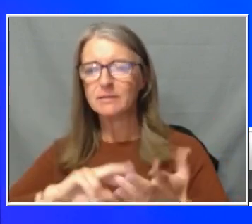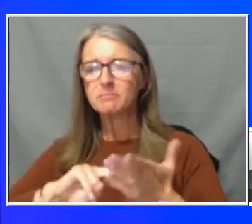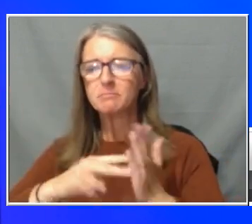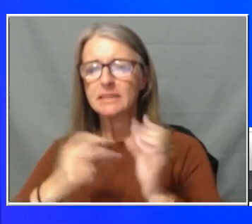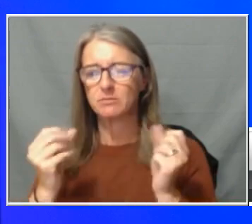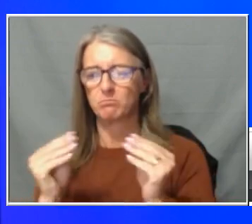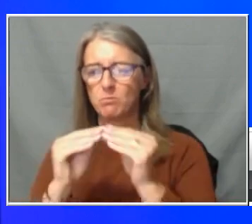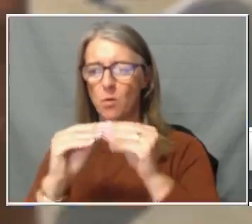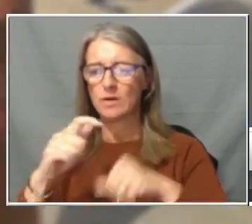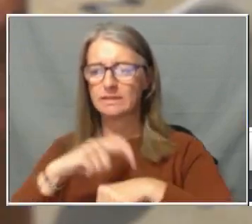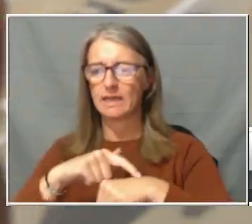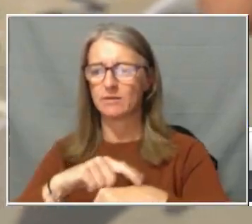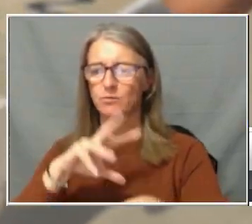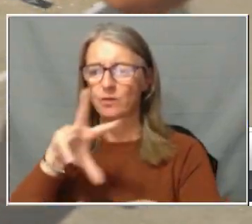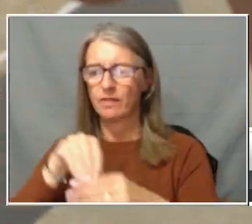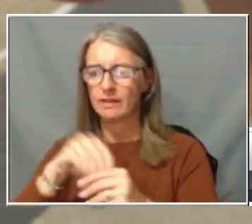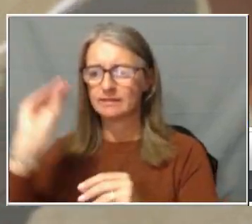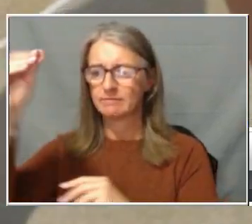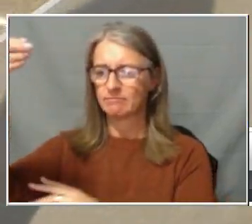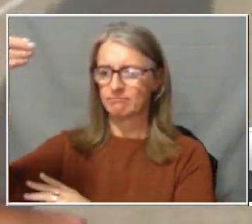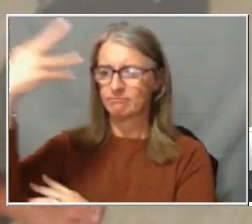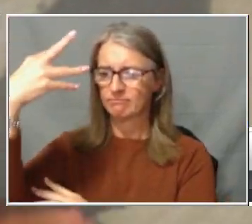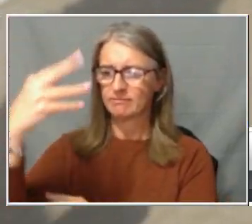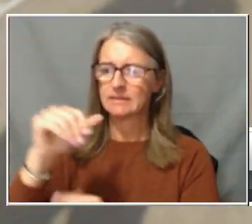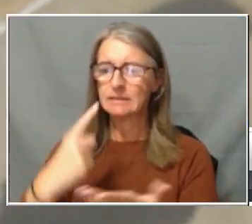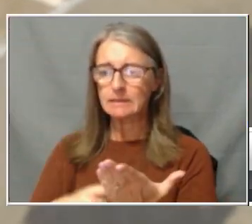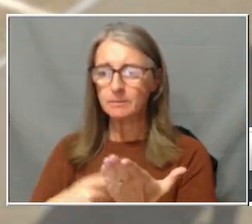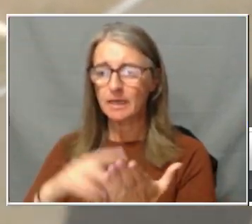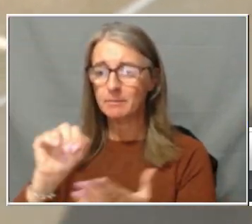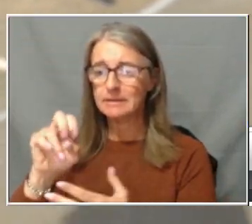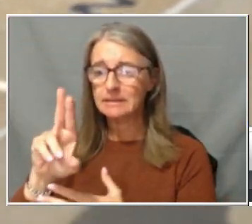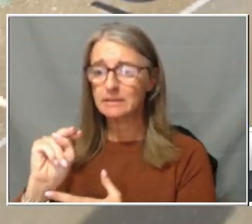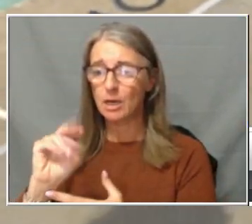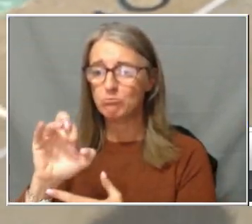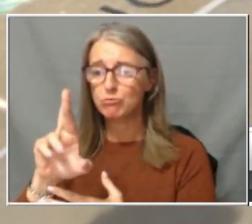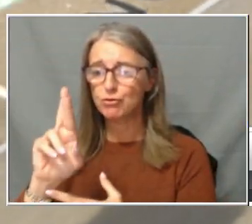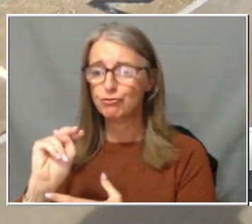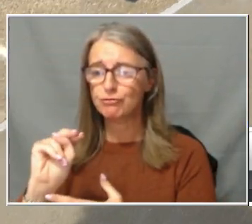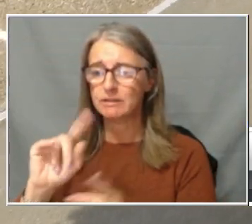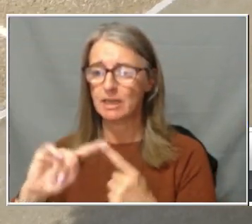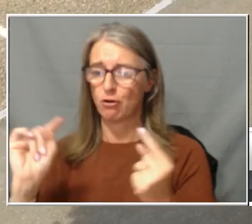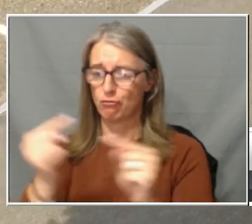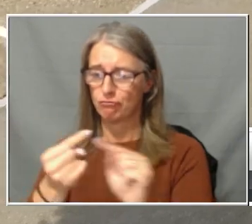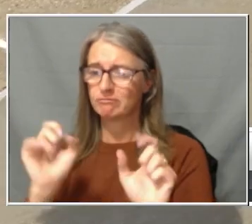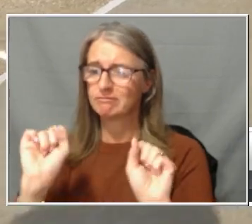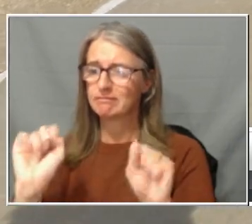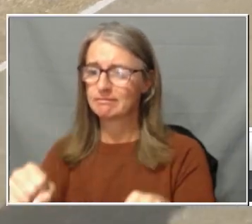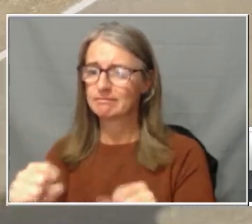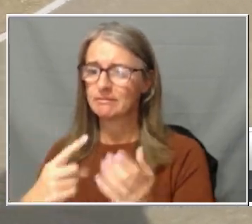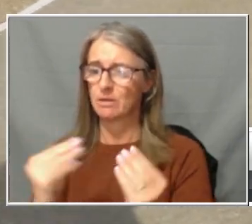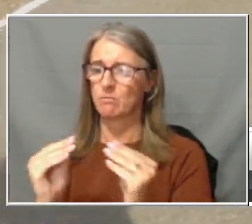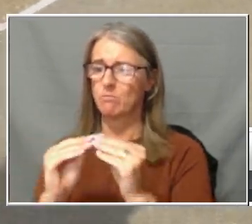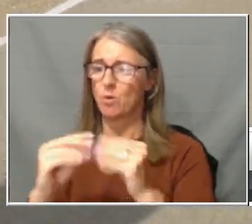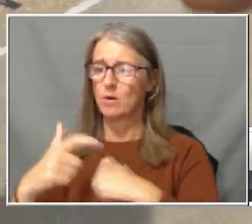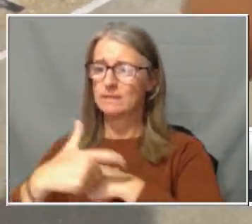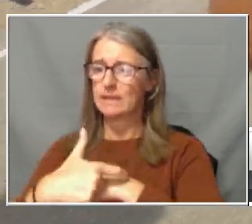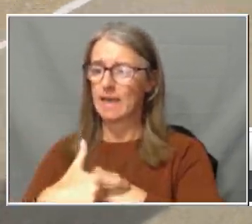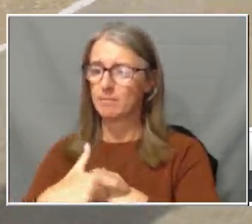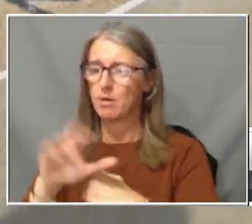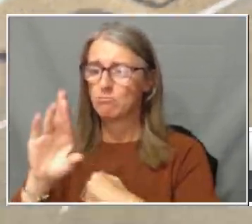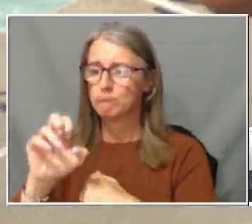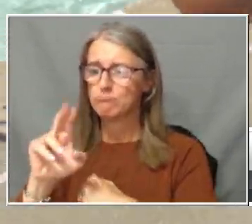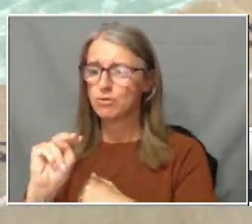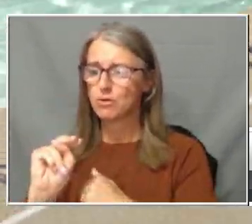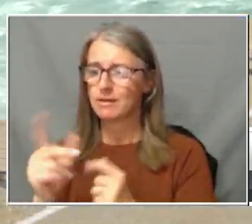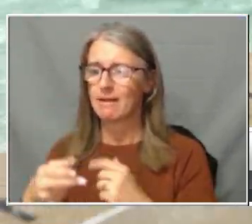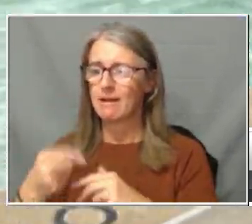time in the sun. Sunburns aren't just painful, they can be risky. And quite simply, the more times you get sunburned, the higher risk you have for skin